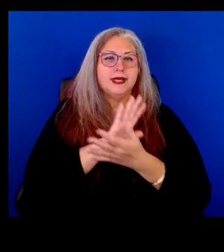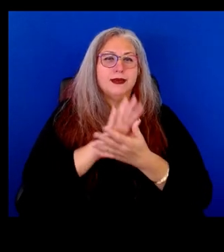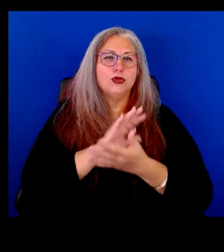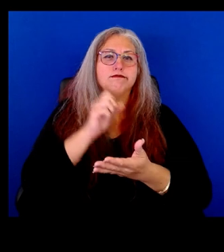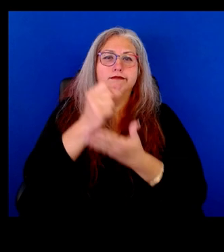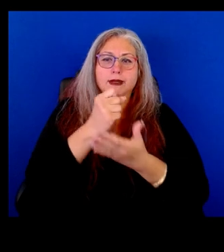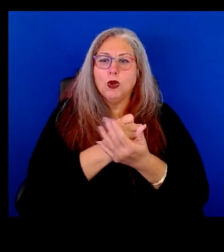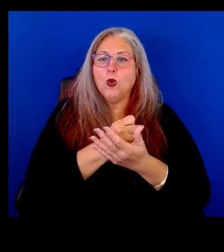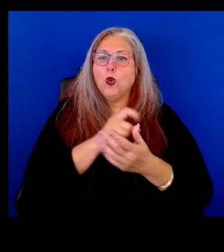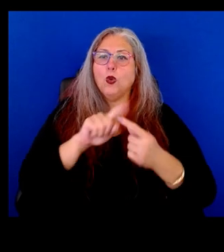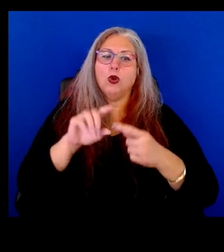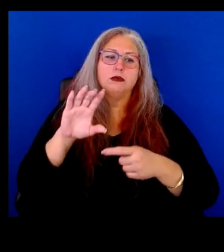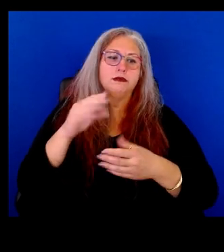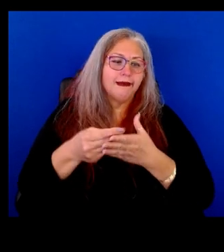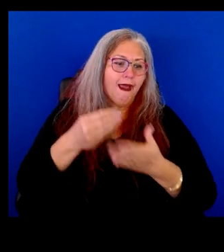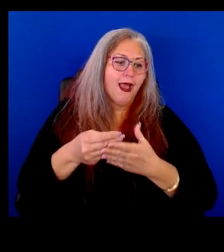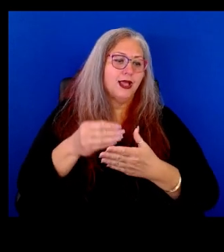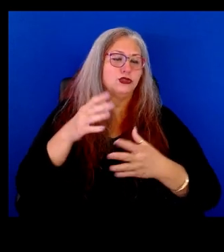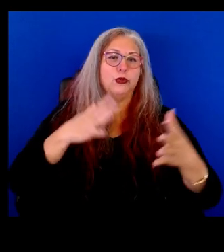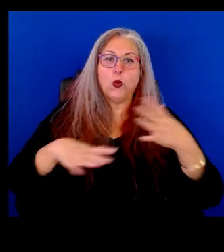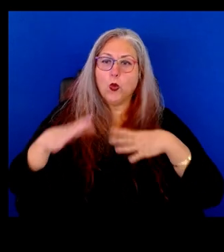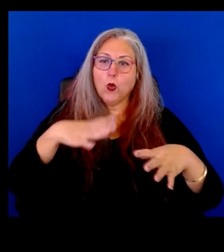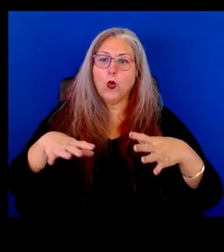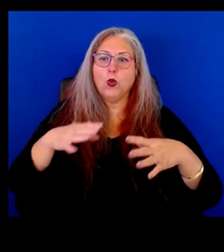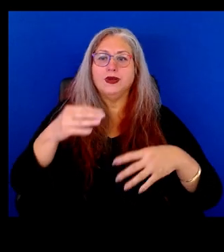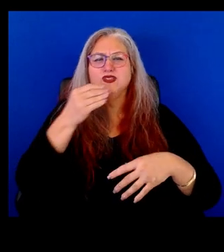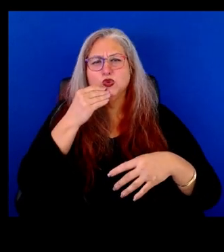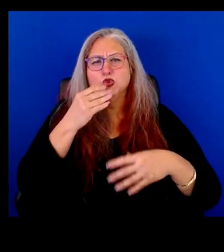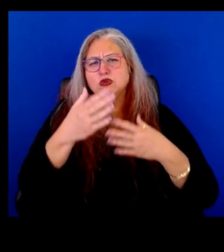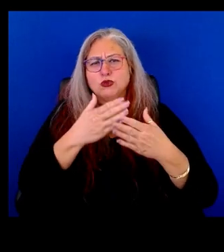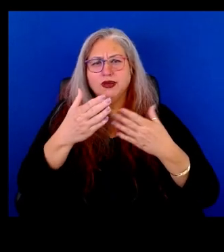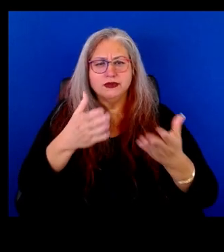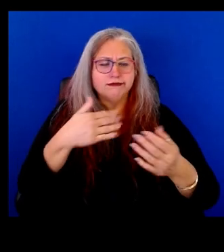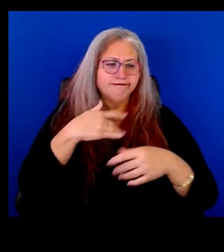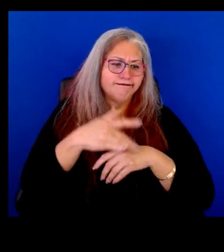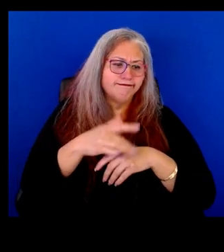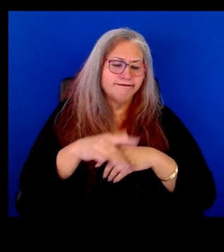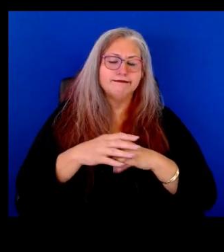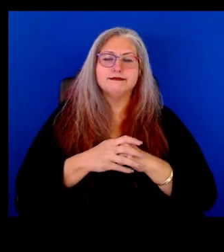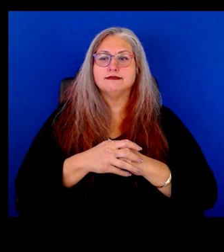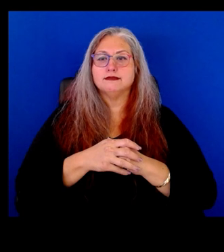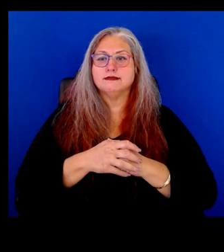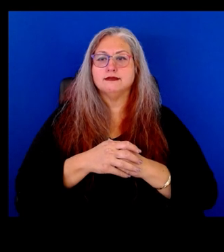and passports and their cash, clothes, food, whatever was available,